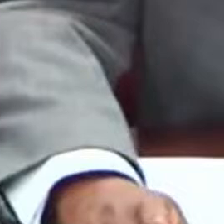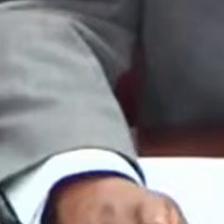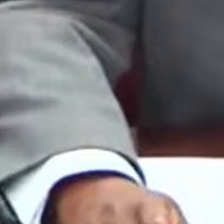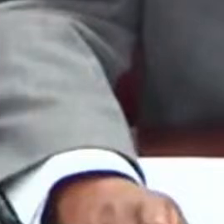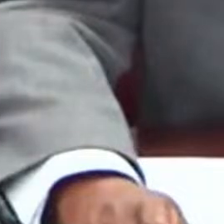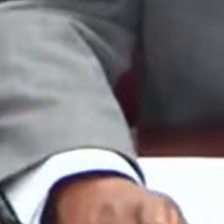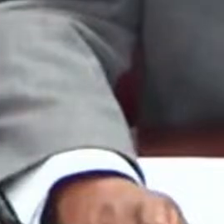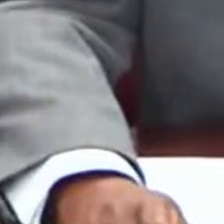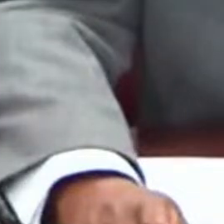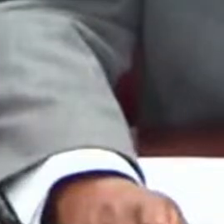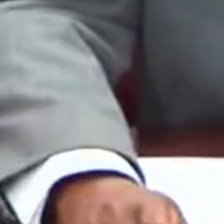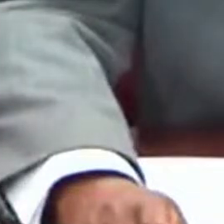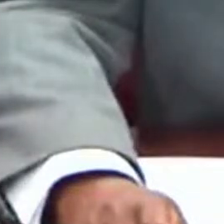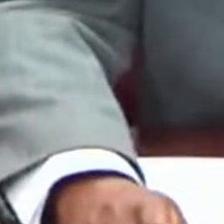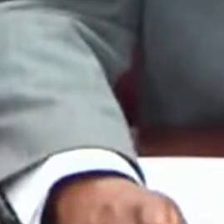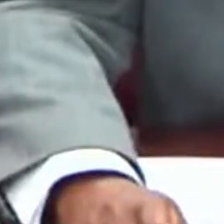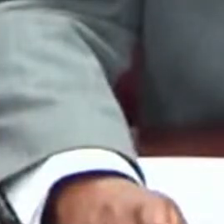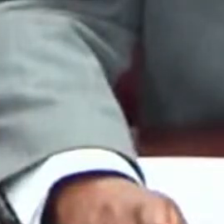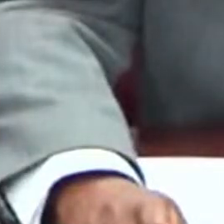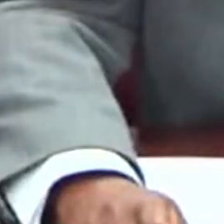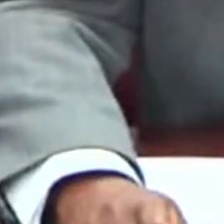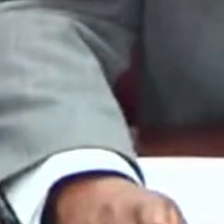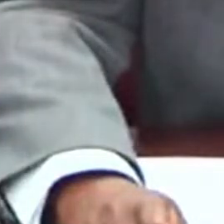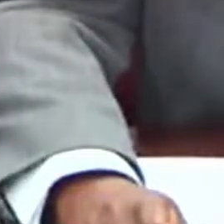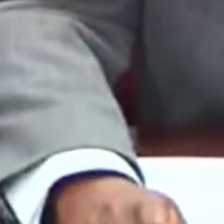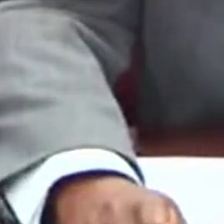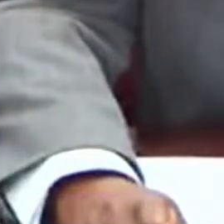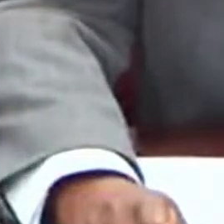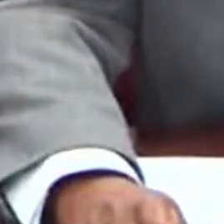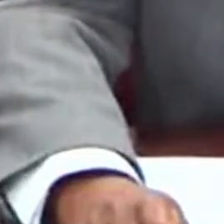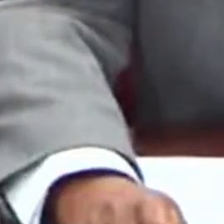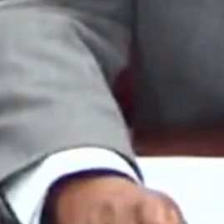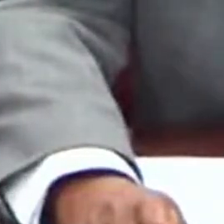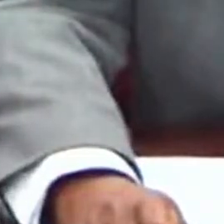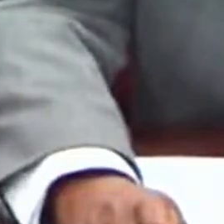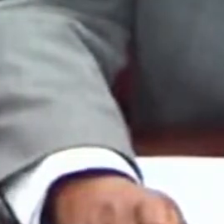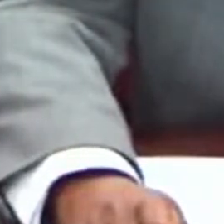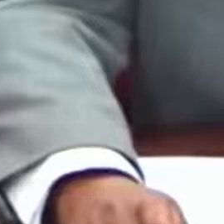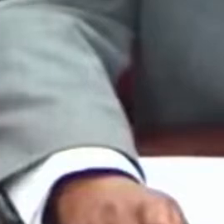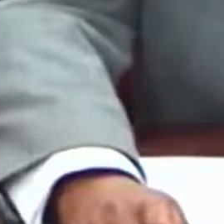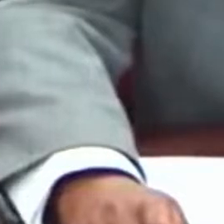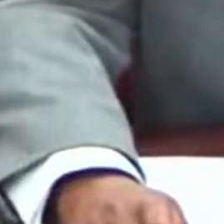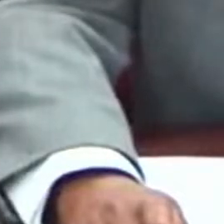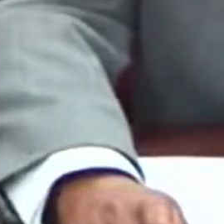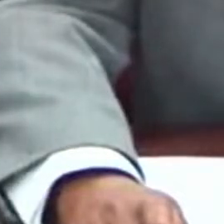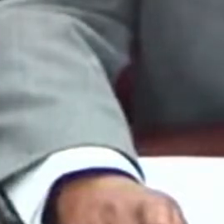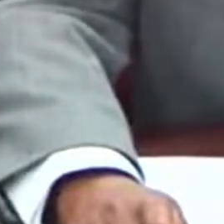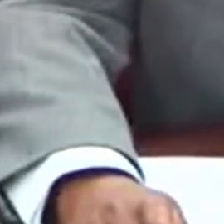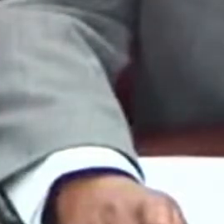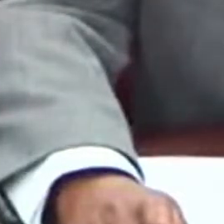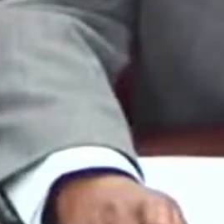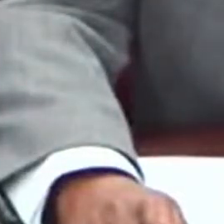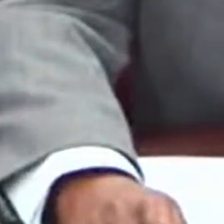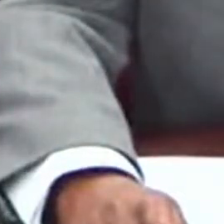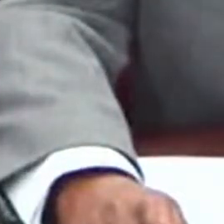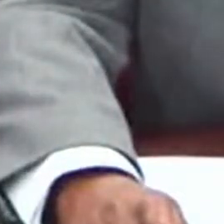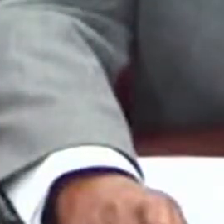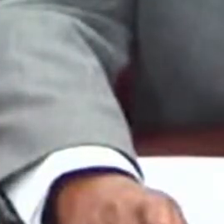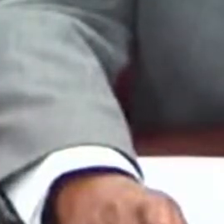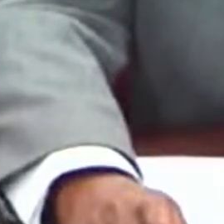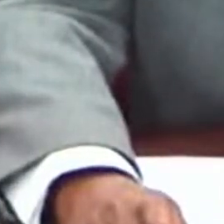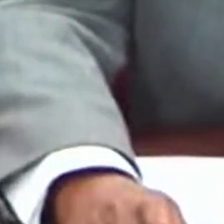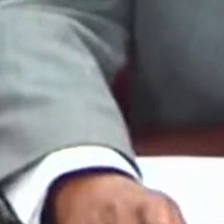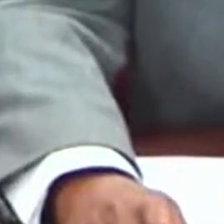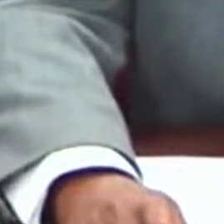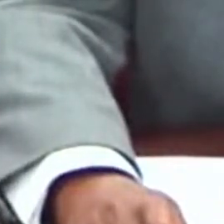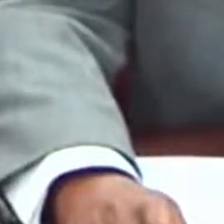looking at some statistics, you will find that big economy, industrialized countries, their debt to GDP ratio